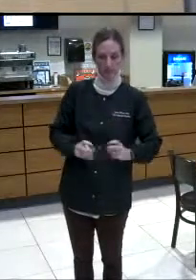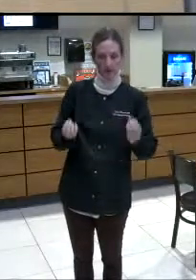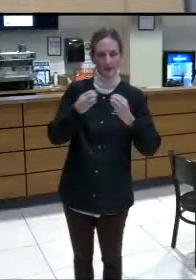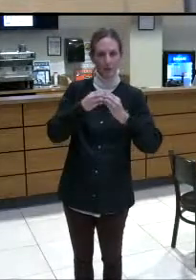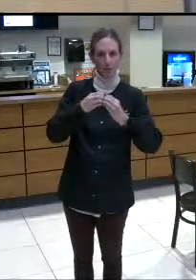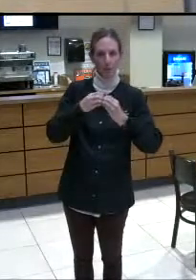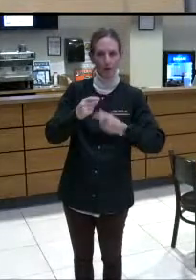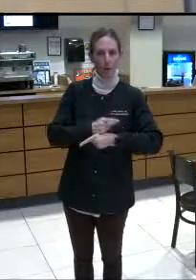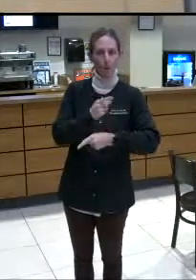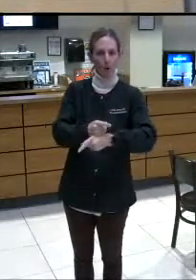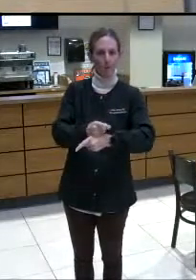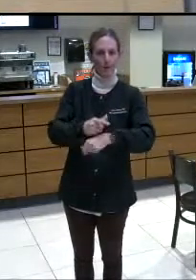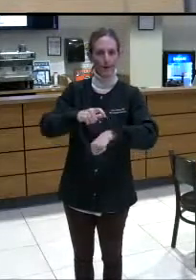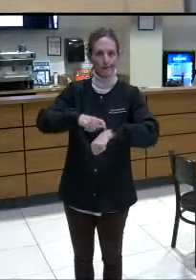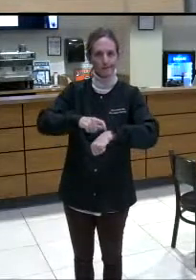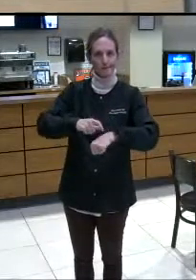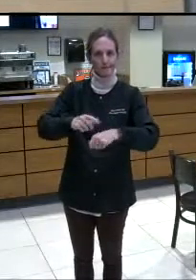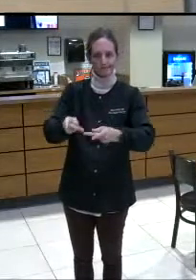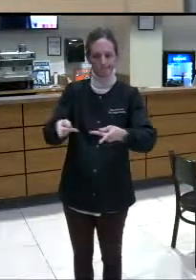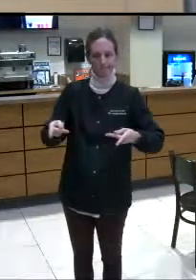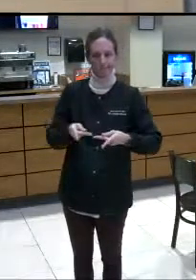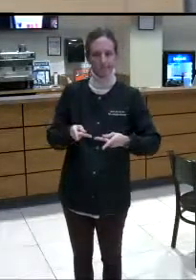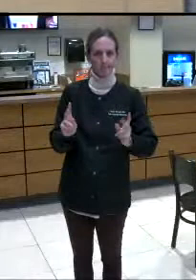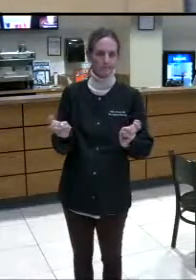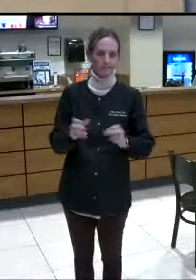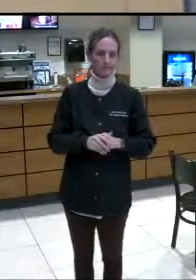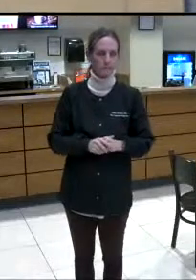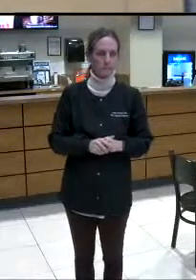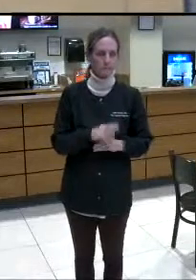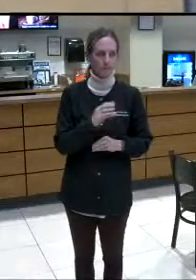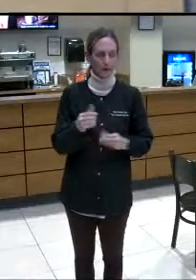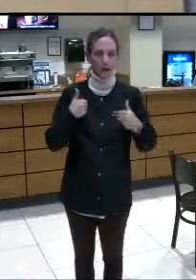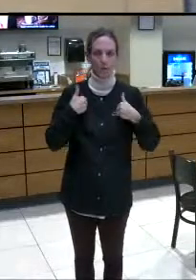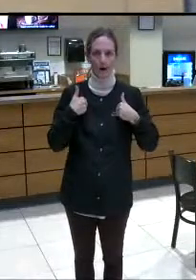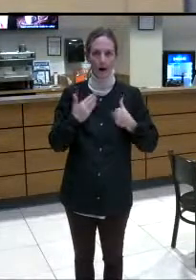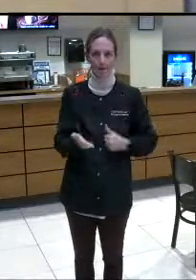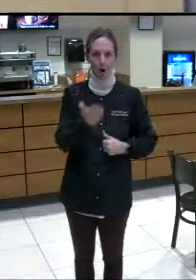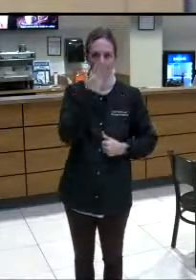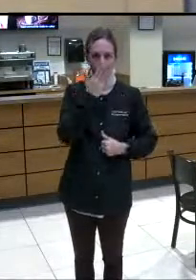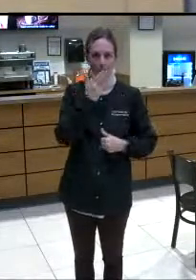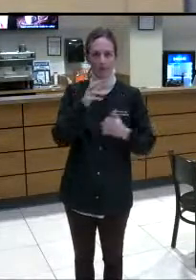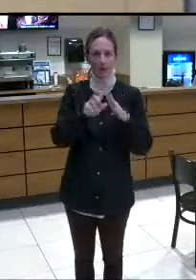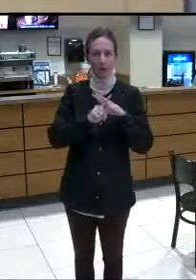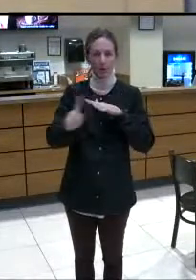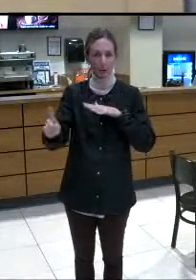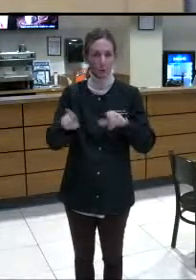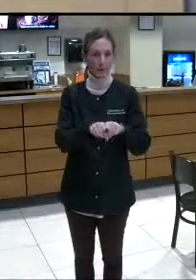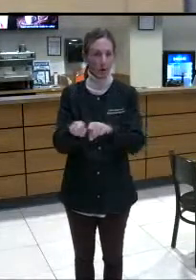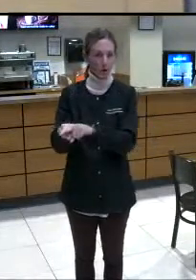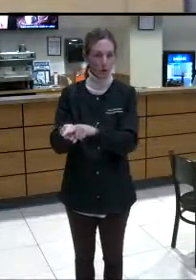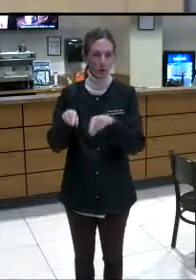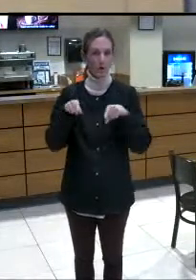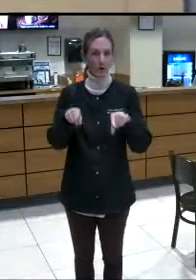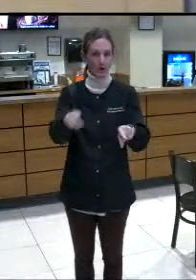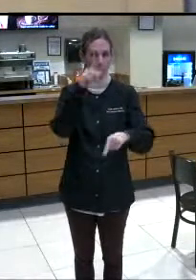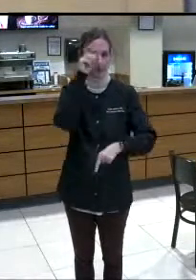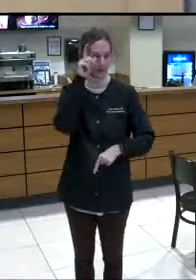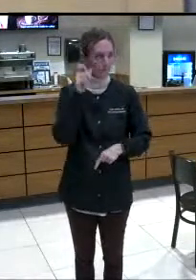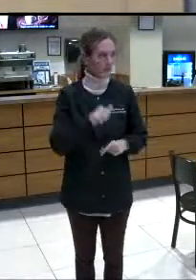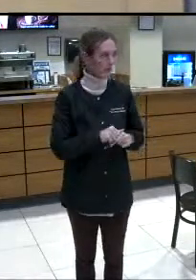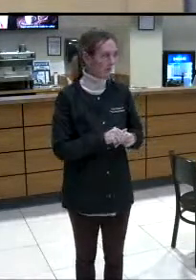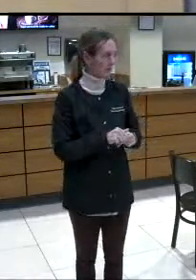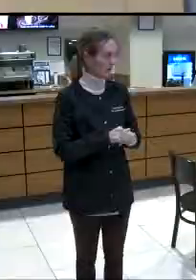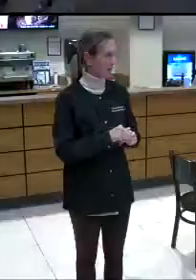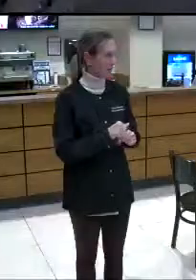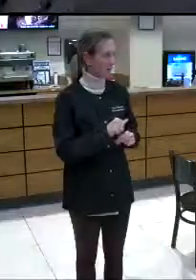appropriate place. We do have our upcoming retreat as well in the summer. No, Was our retreat